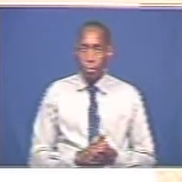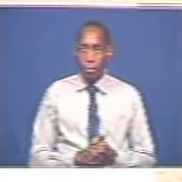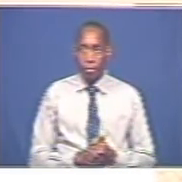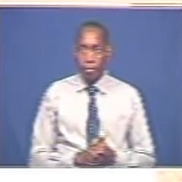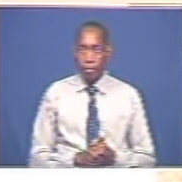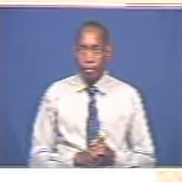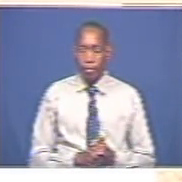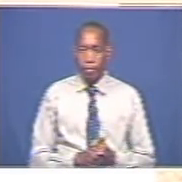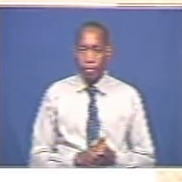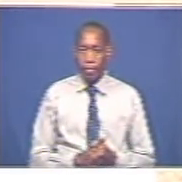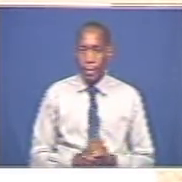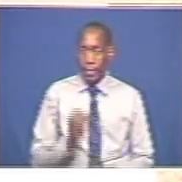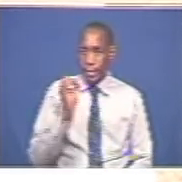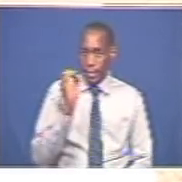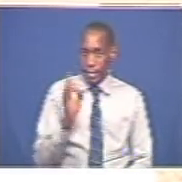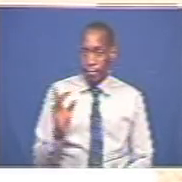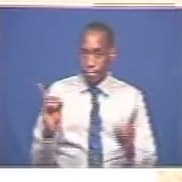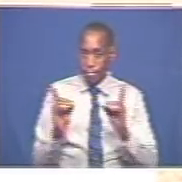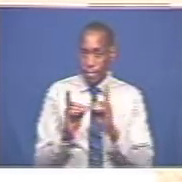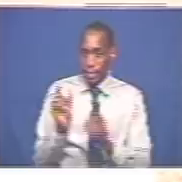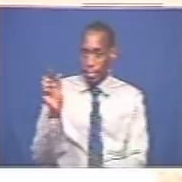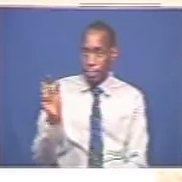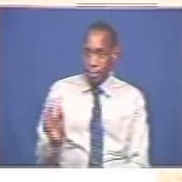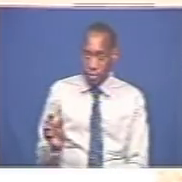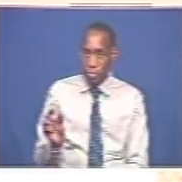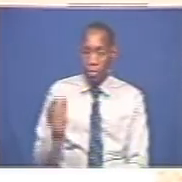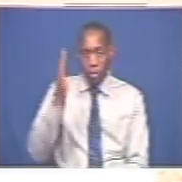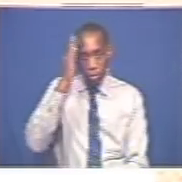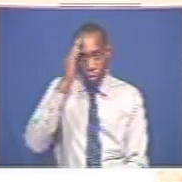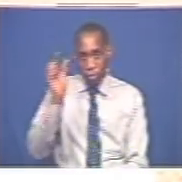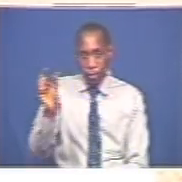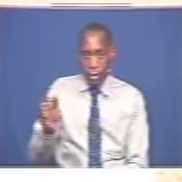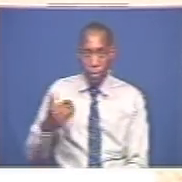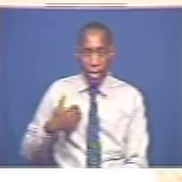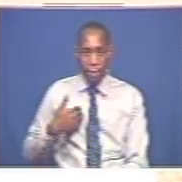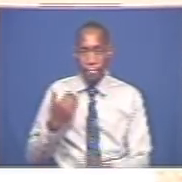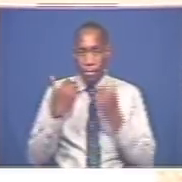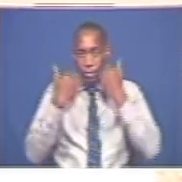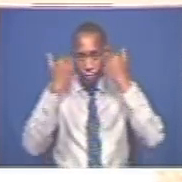if you find a person, identify the person has depression,